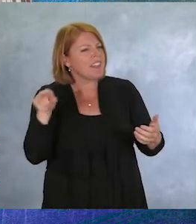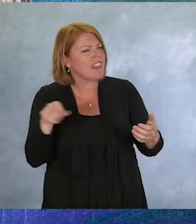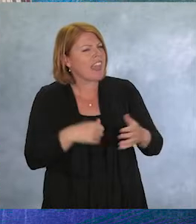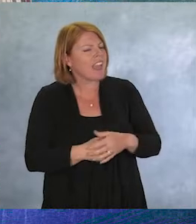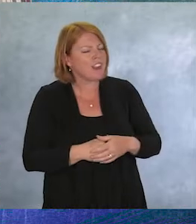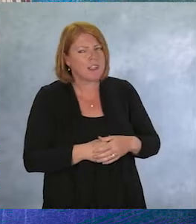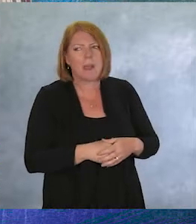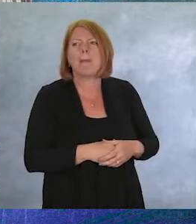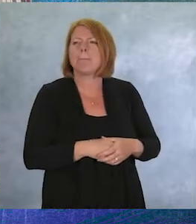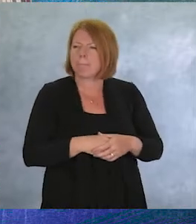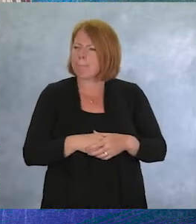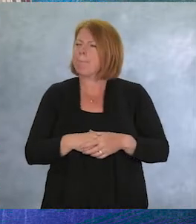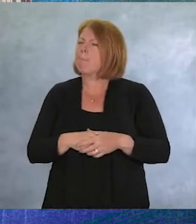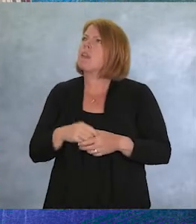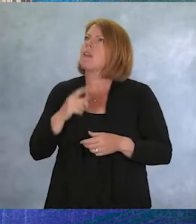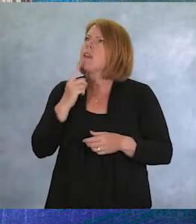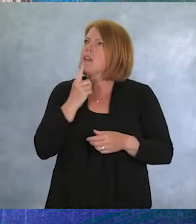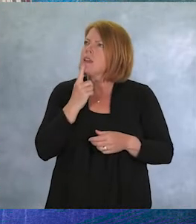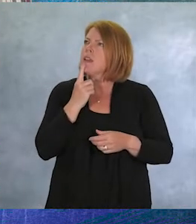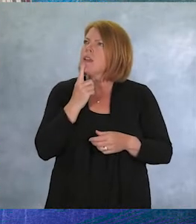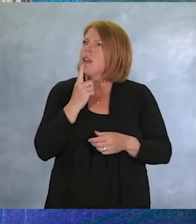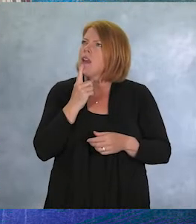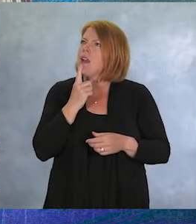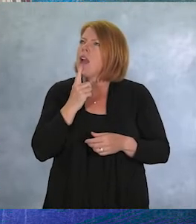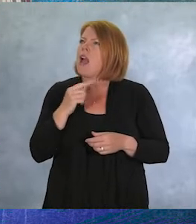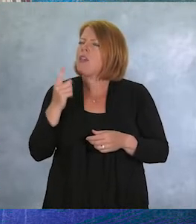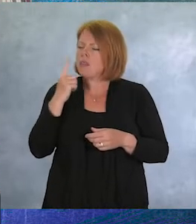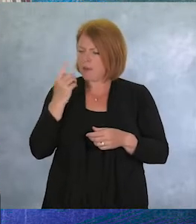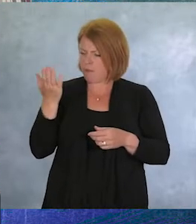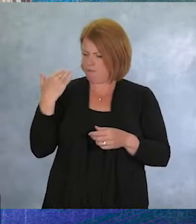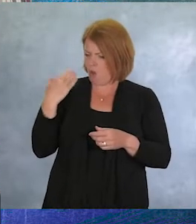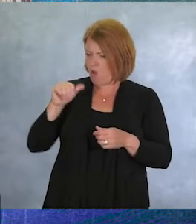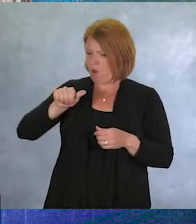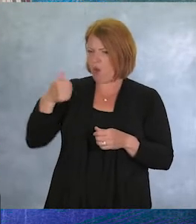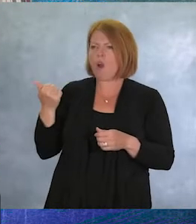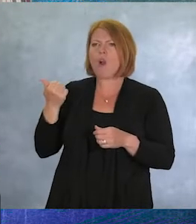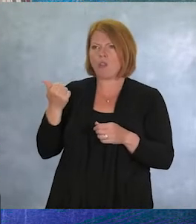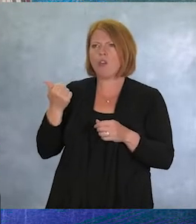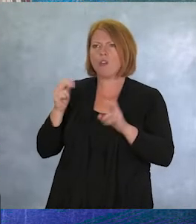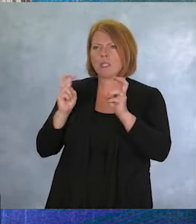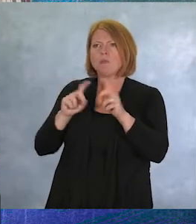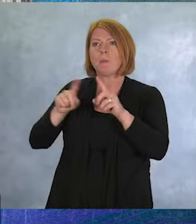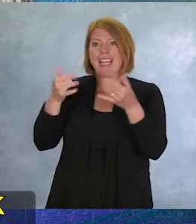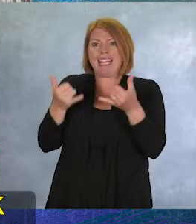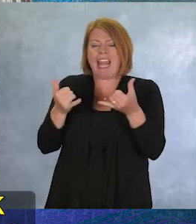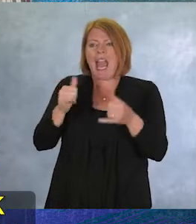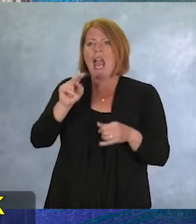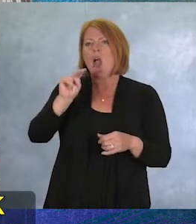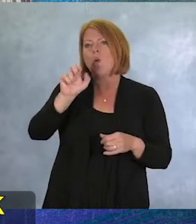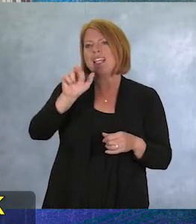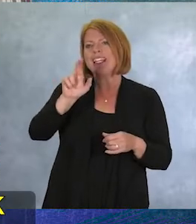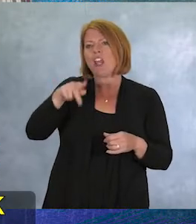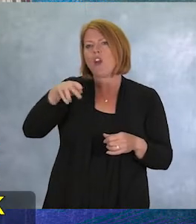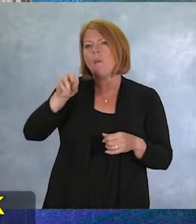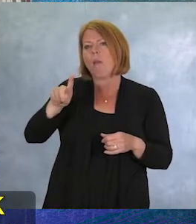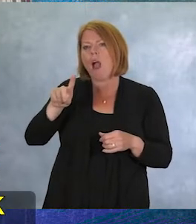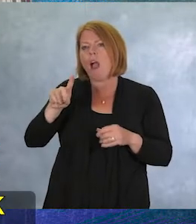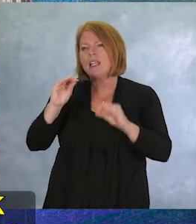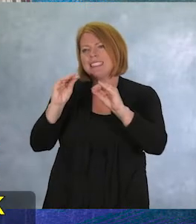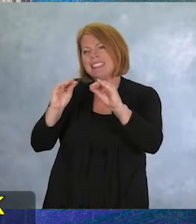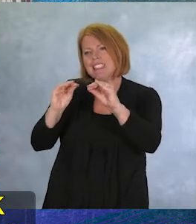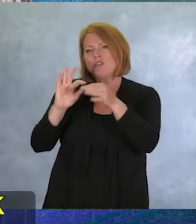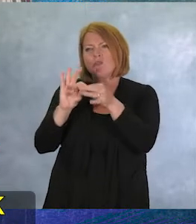I think right now I'm on, well, I was on the SCAX before. I think we'll do nail pod about